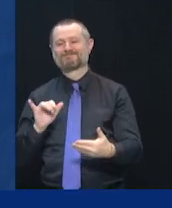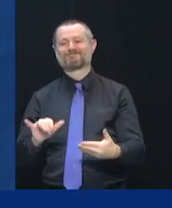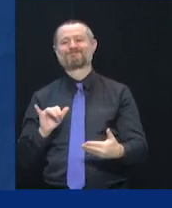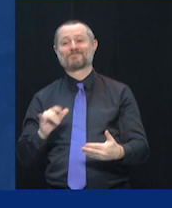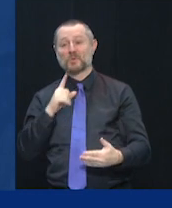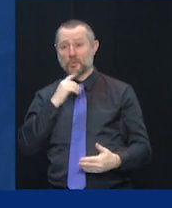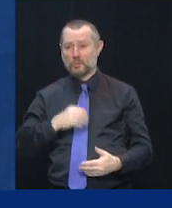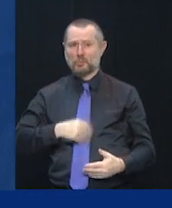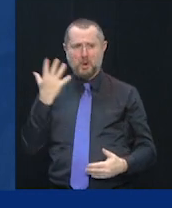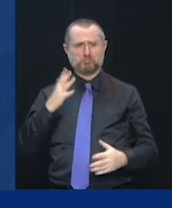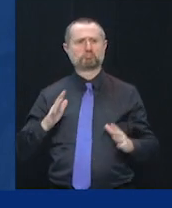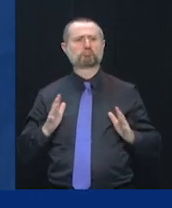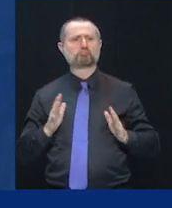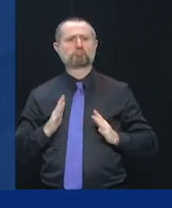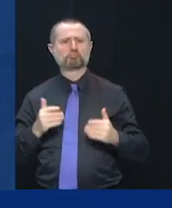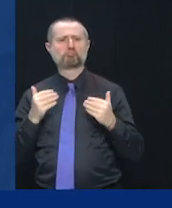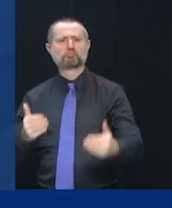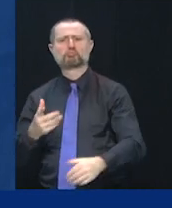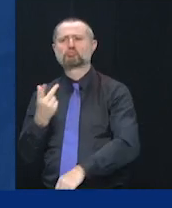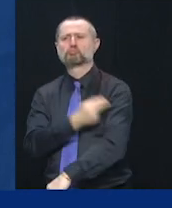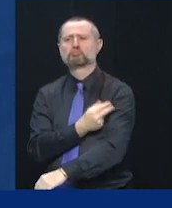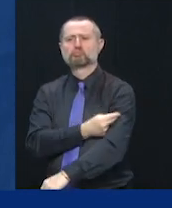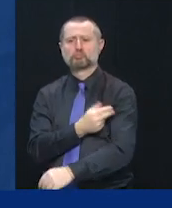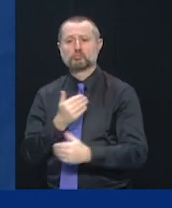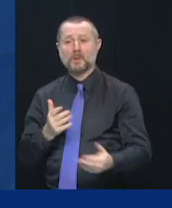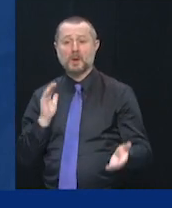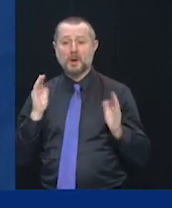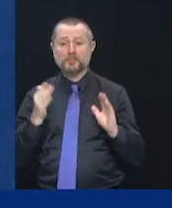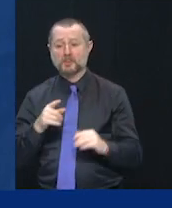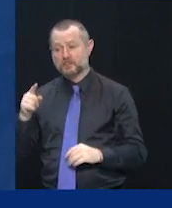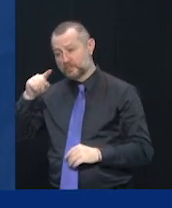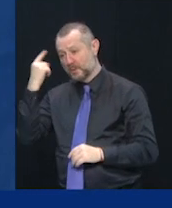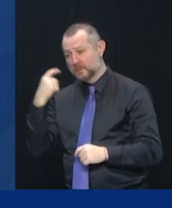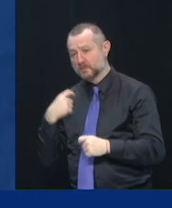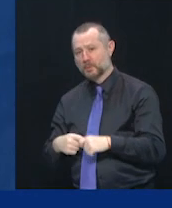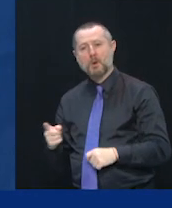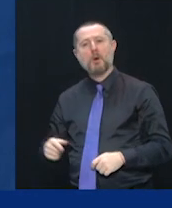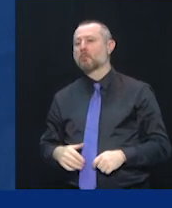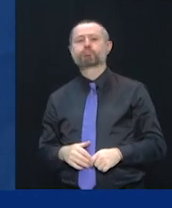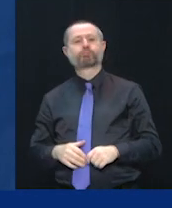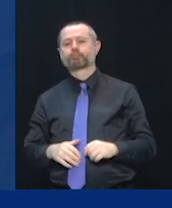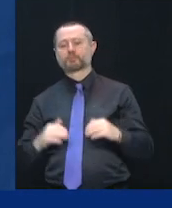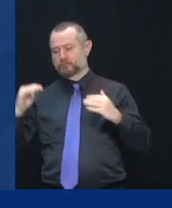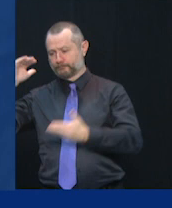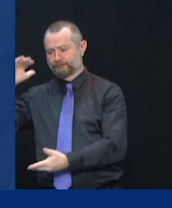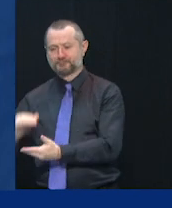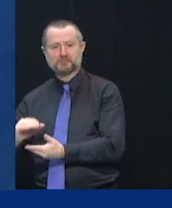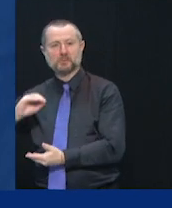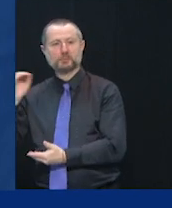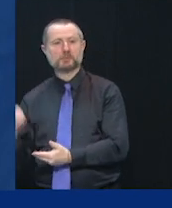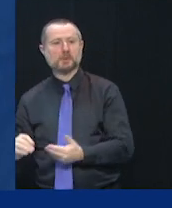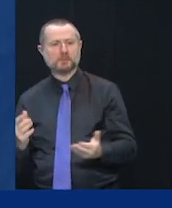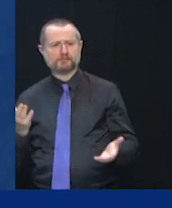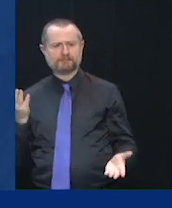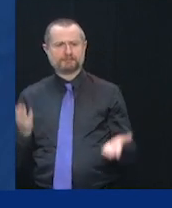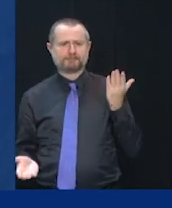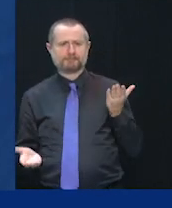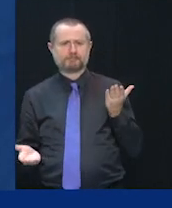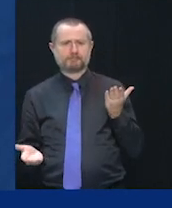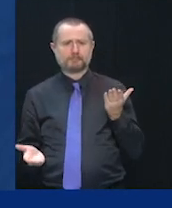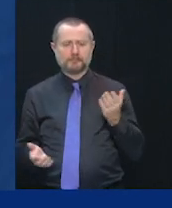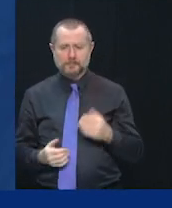to take the vaccine than Black or Hispanic New Yorkers.